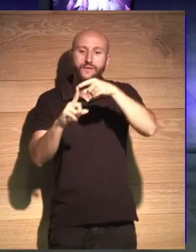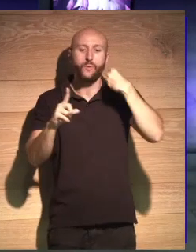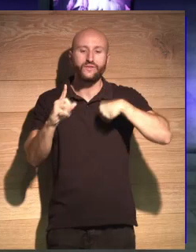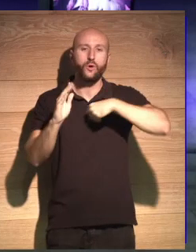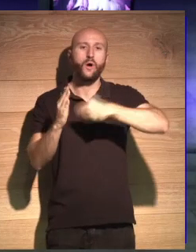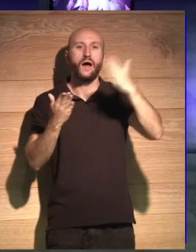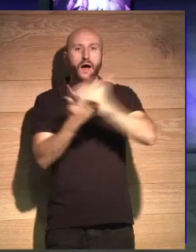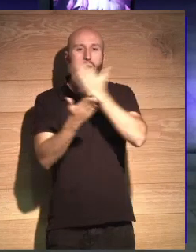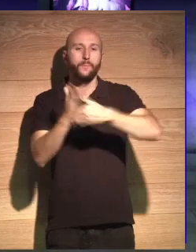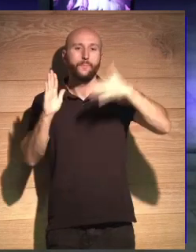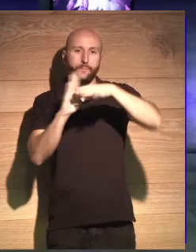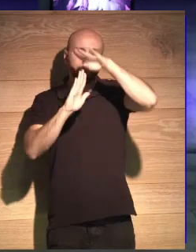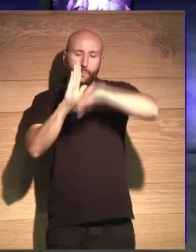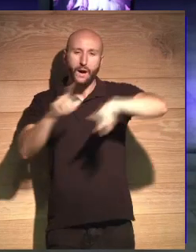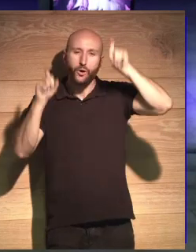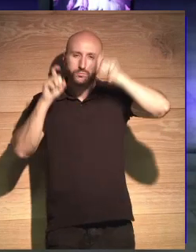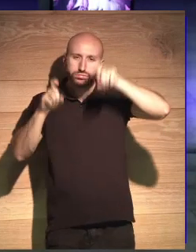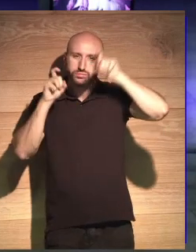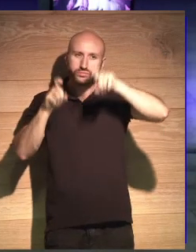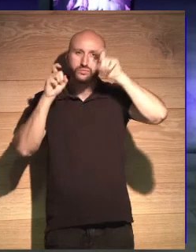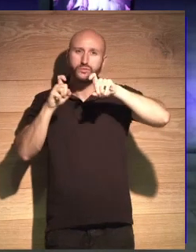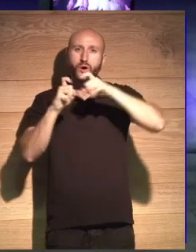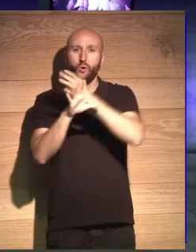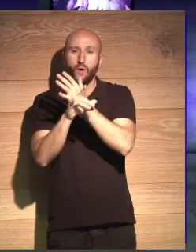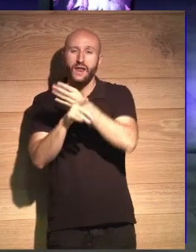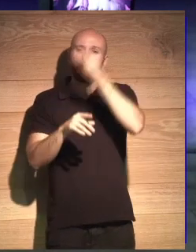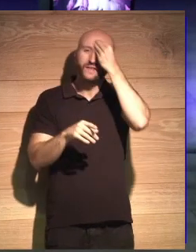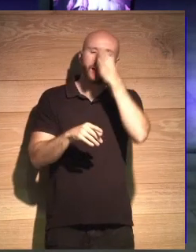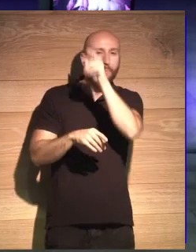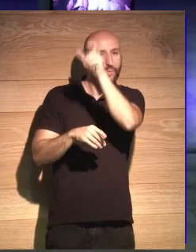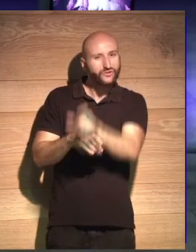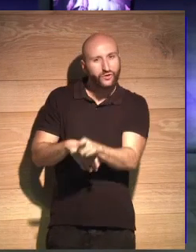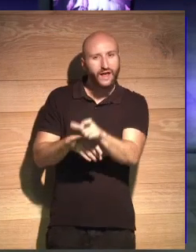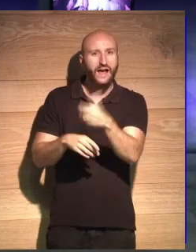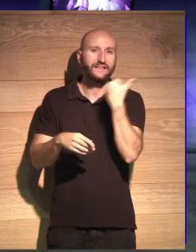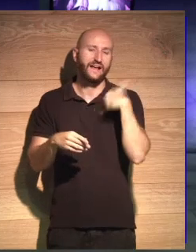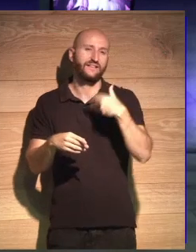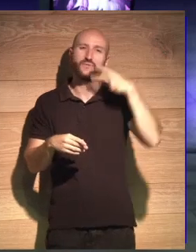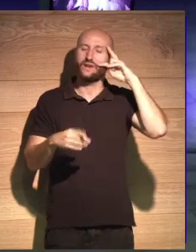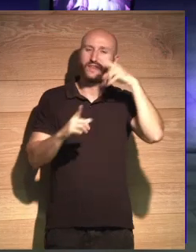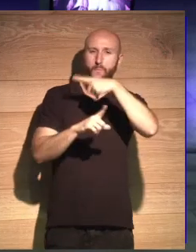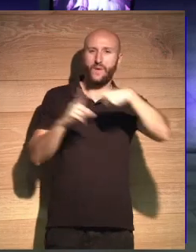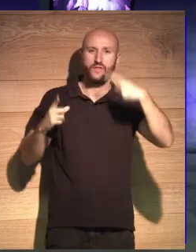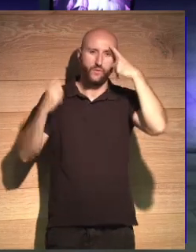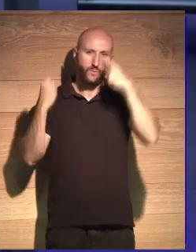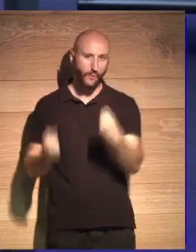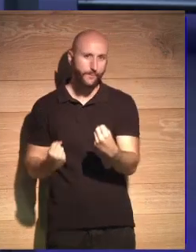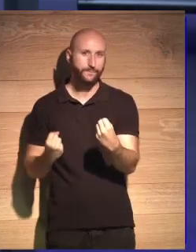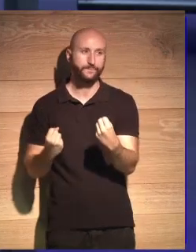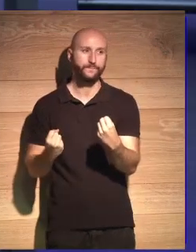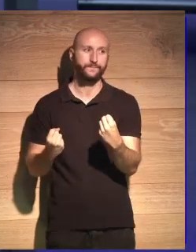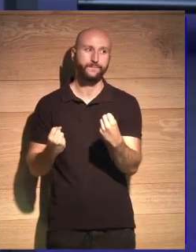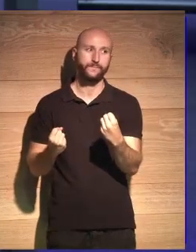it's necessary that they could explain the purpose and not only thinking